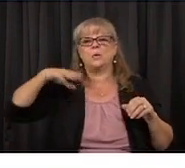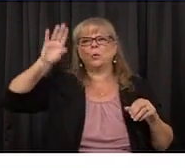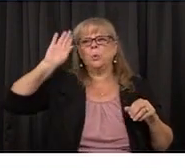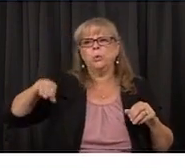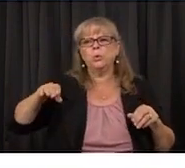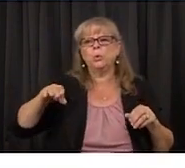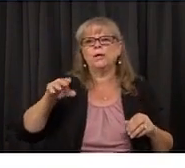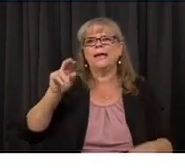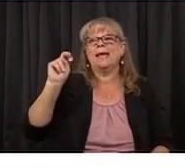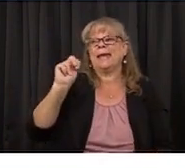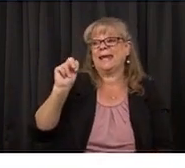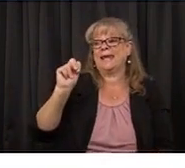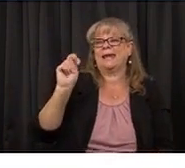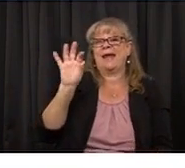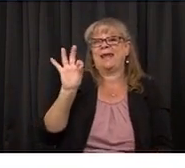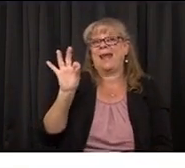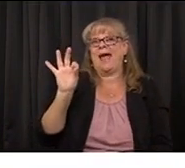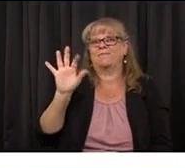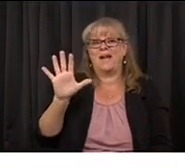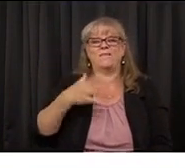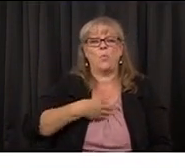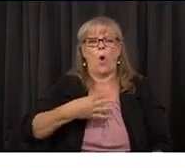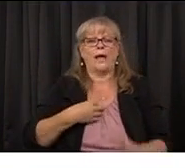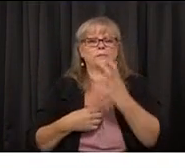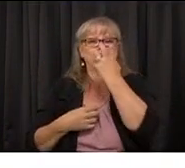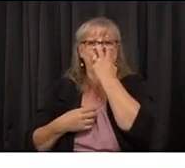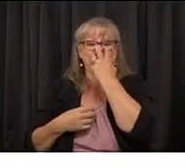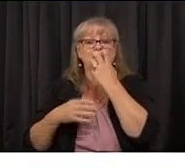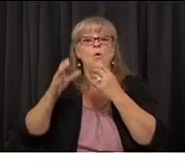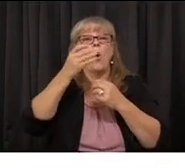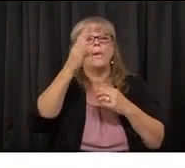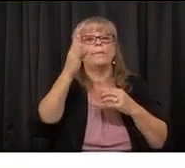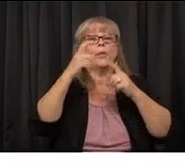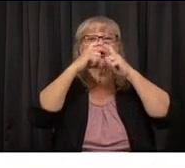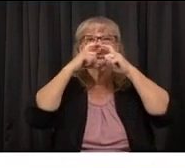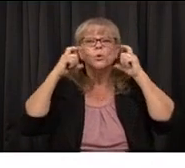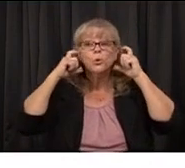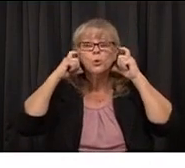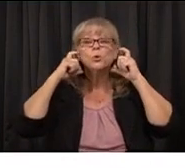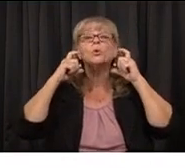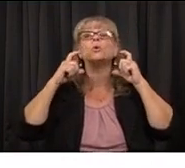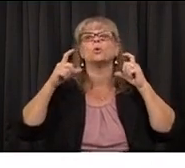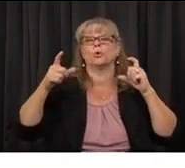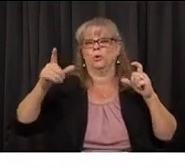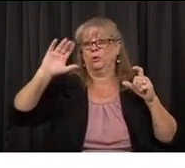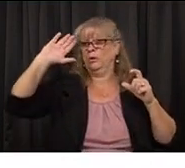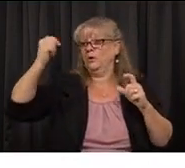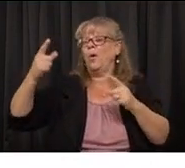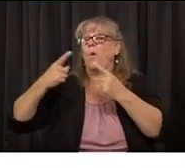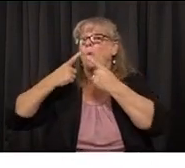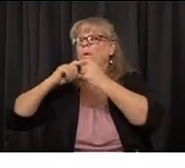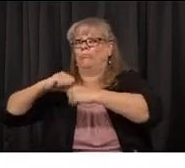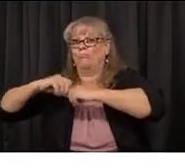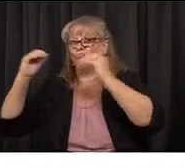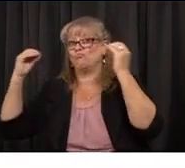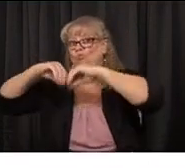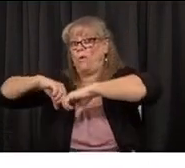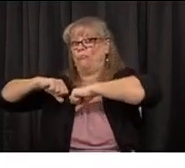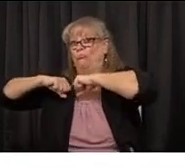KN95 respirators and surgical masks are even more effective. They're even more effective than a cloth mask. And frankly, the more we have, the